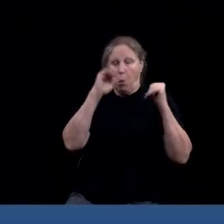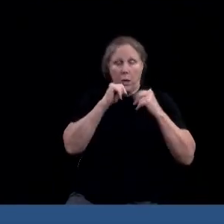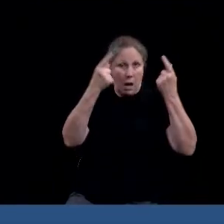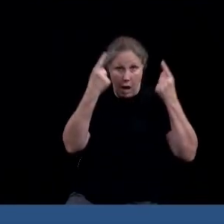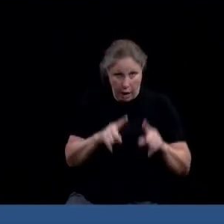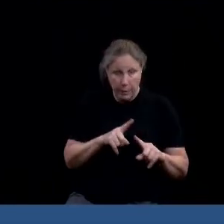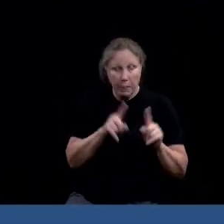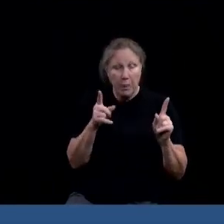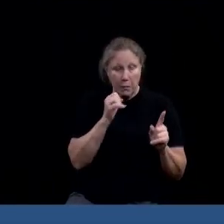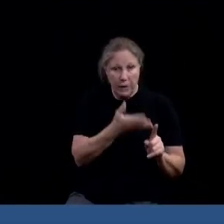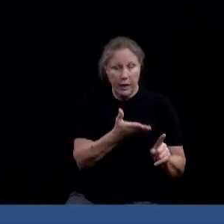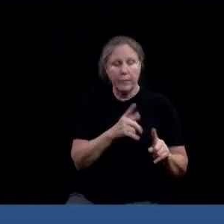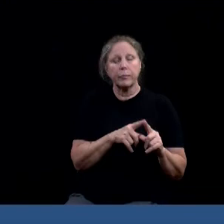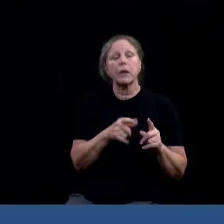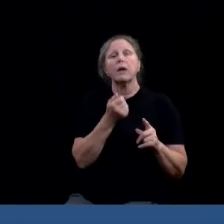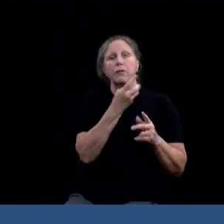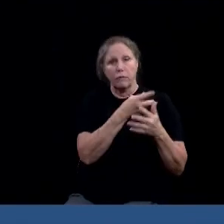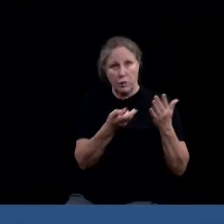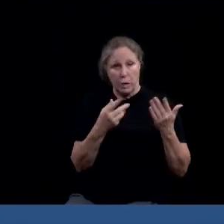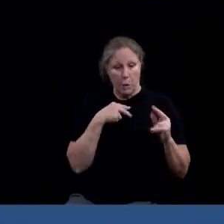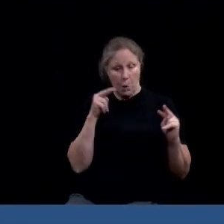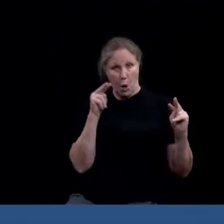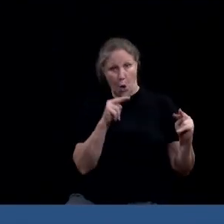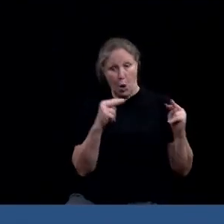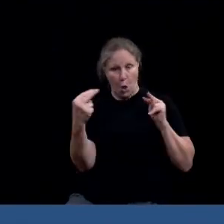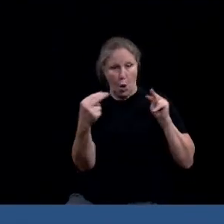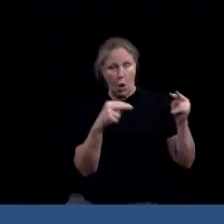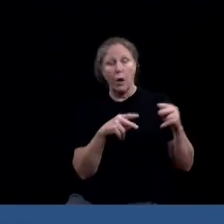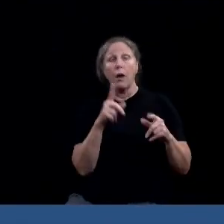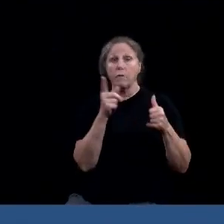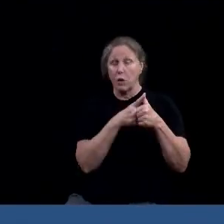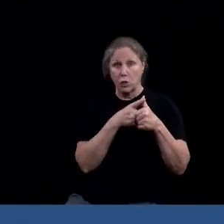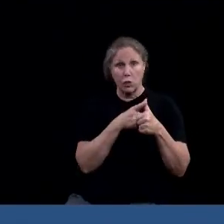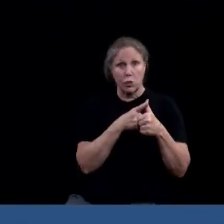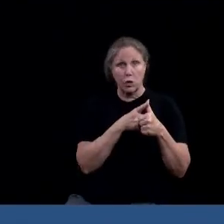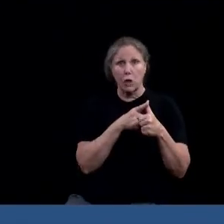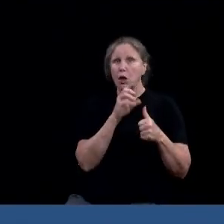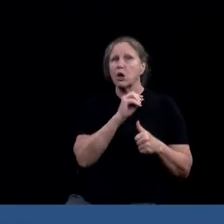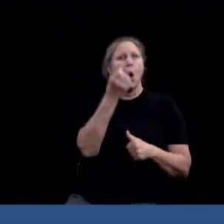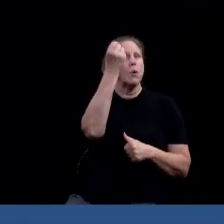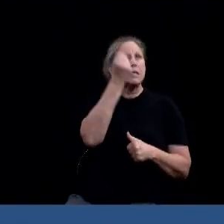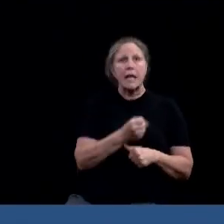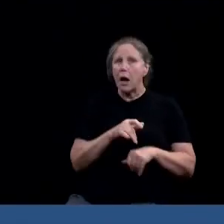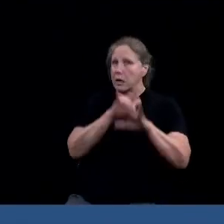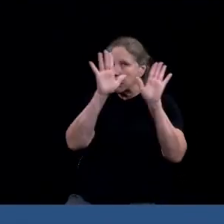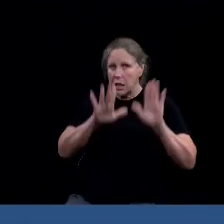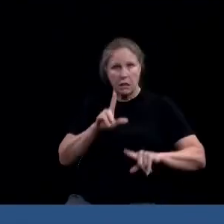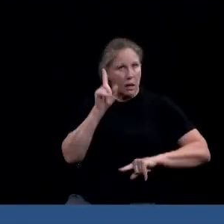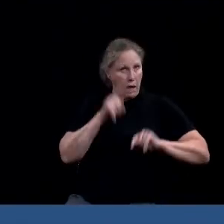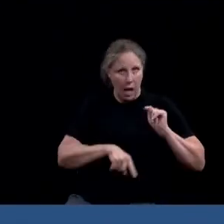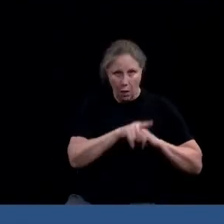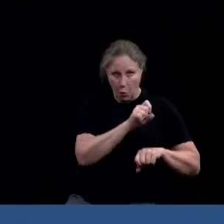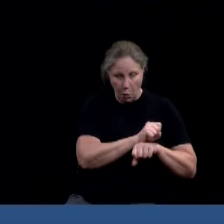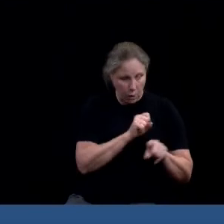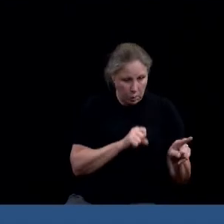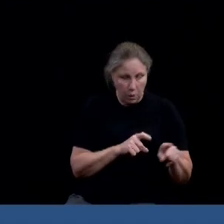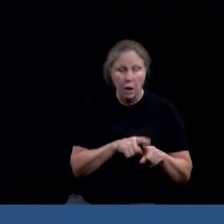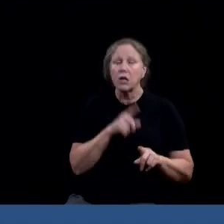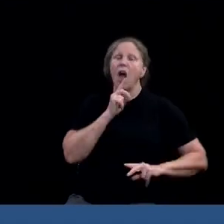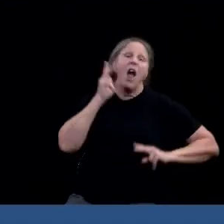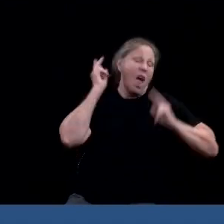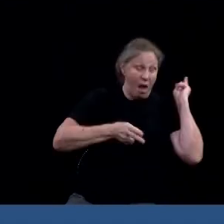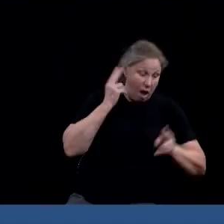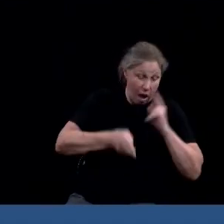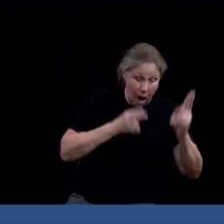things. There will be no Saturday and Sunday working. There's none of that rush. I want it to be done well,